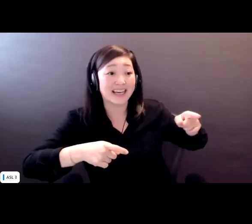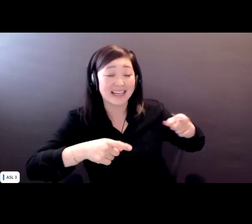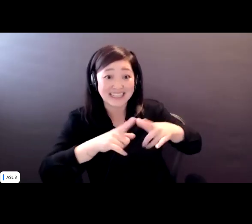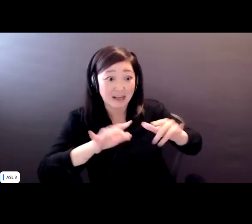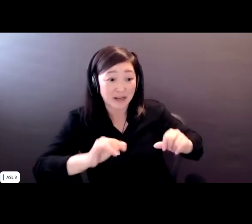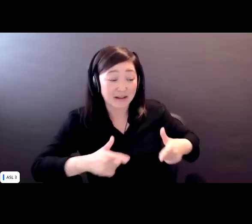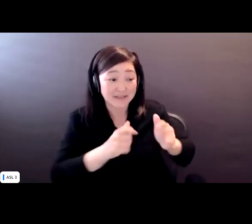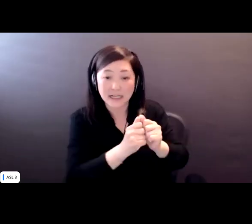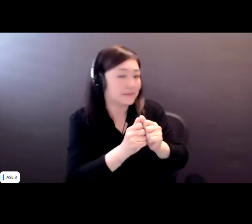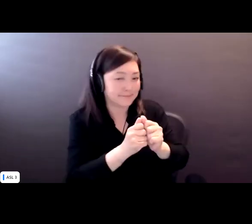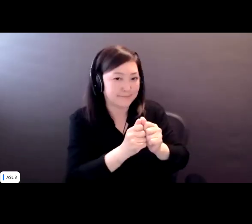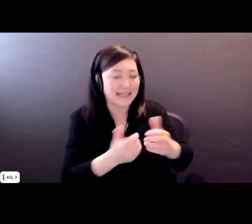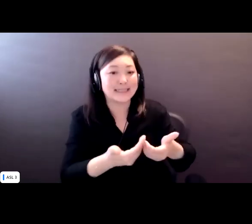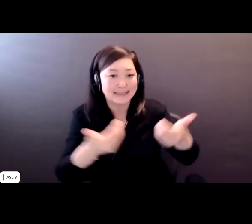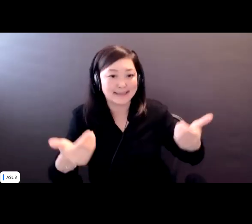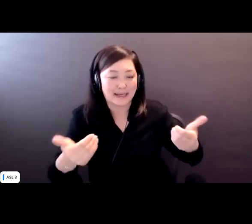same house.